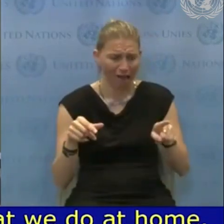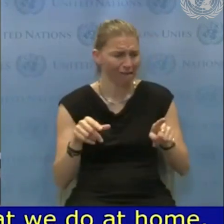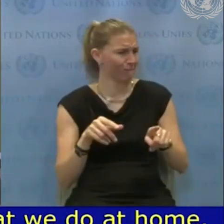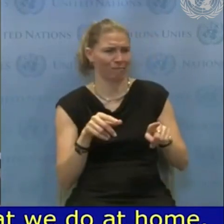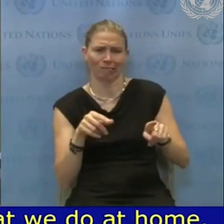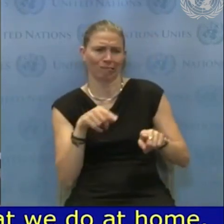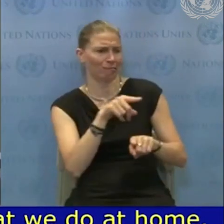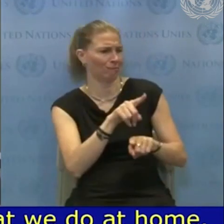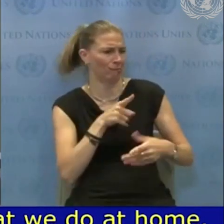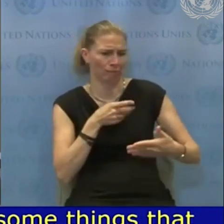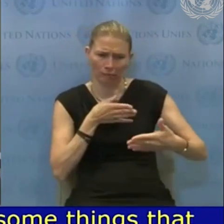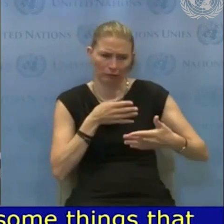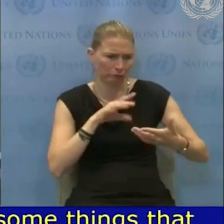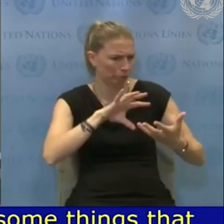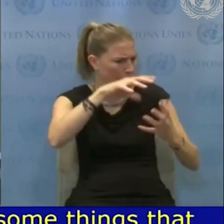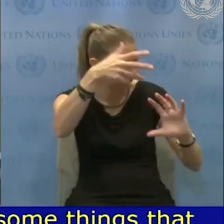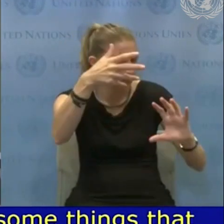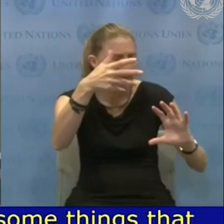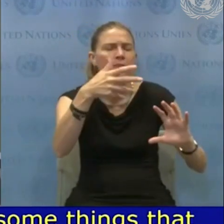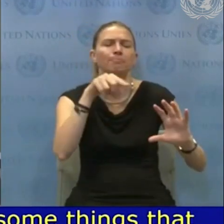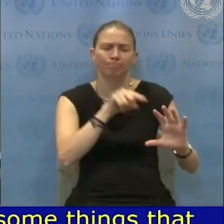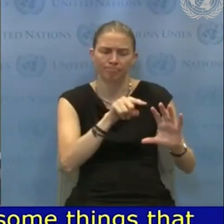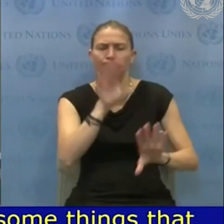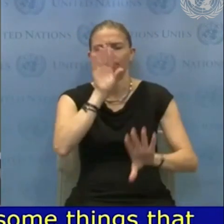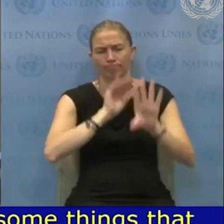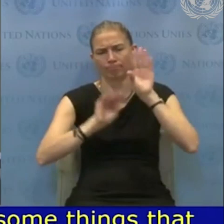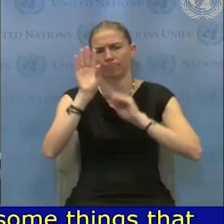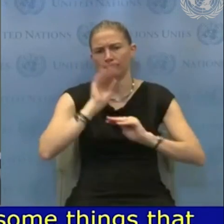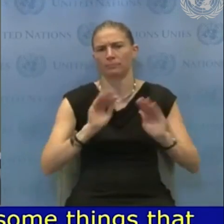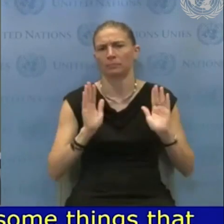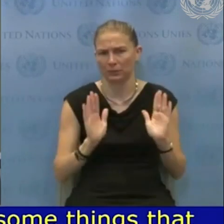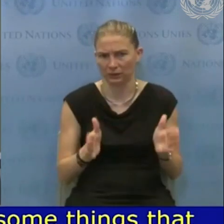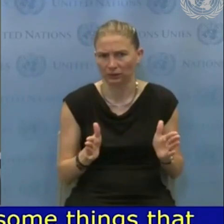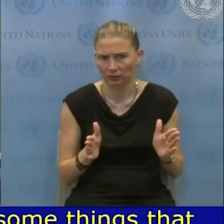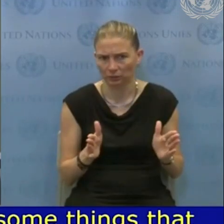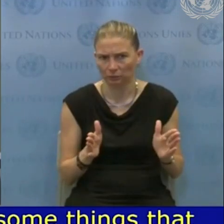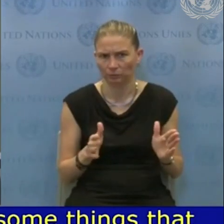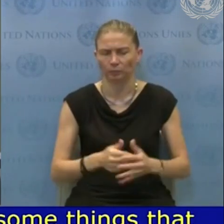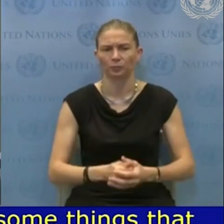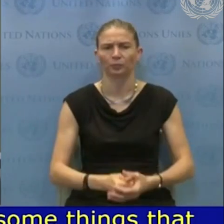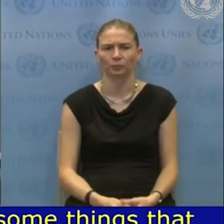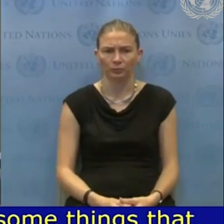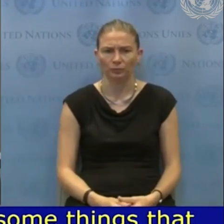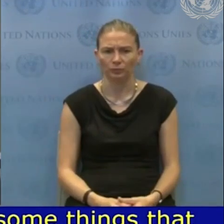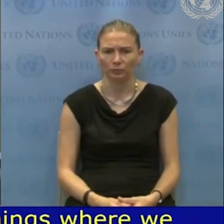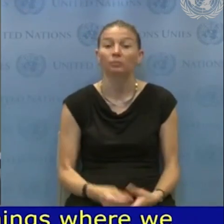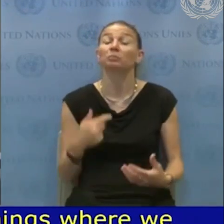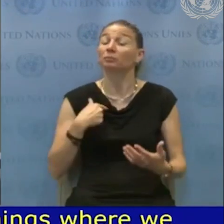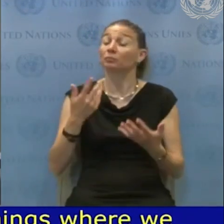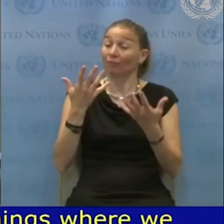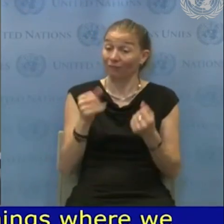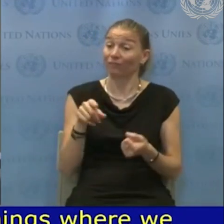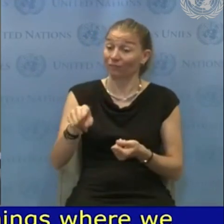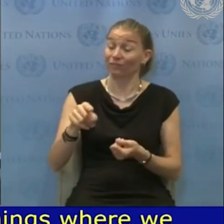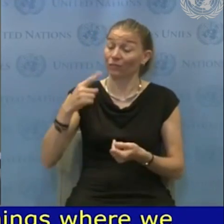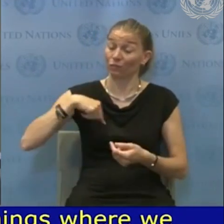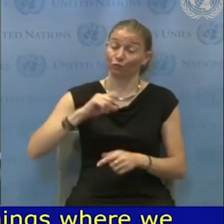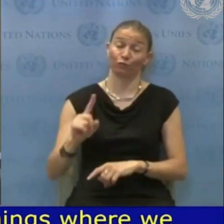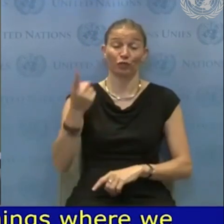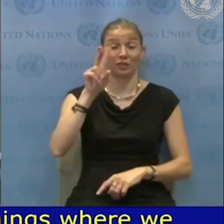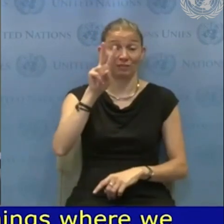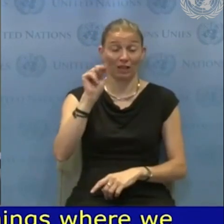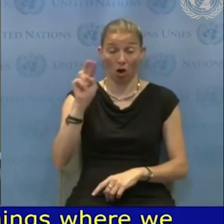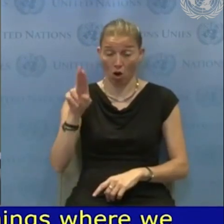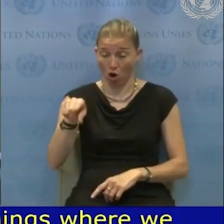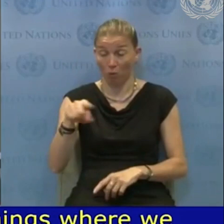learn. So the process of the VNR, and the very large document that I hope some of you have read, shows that in our